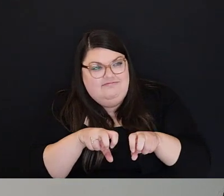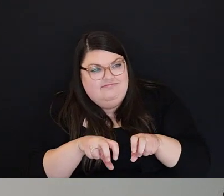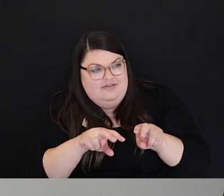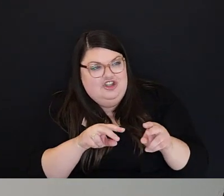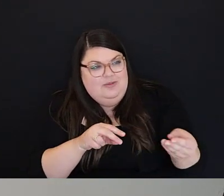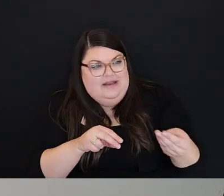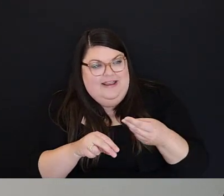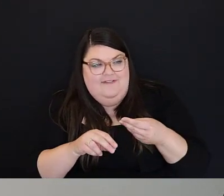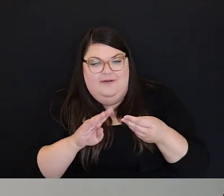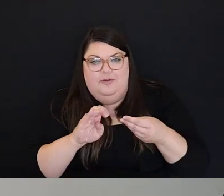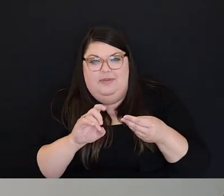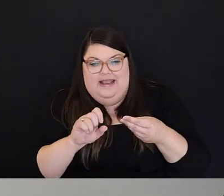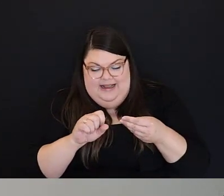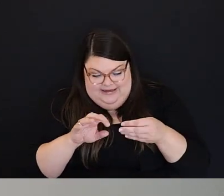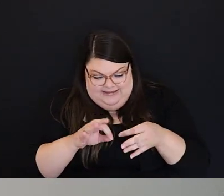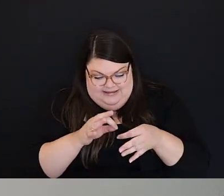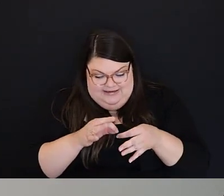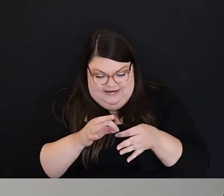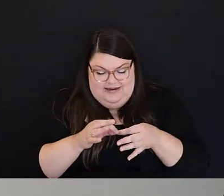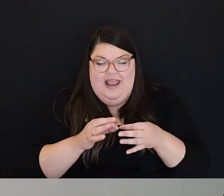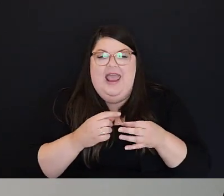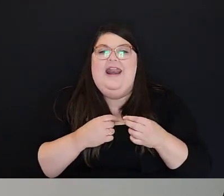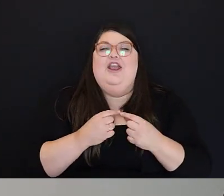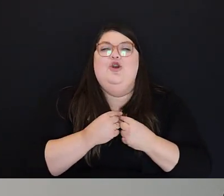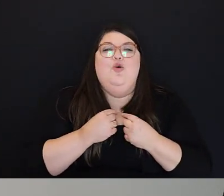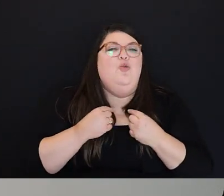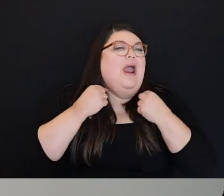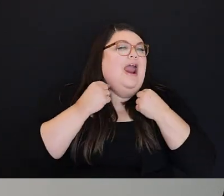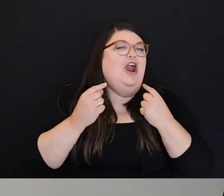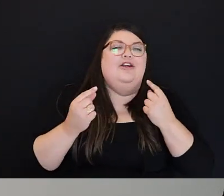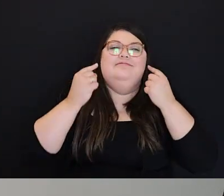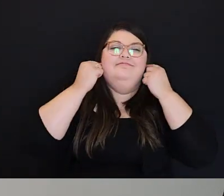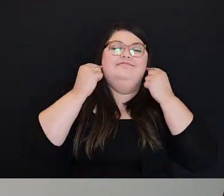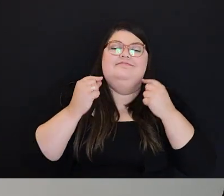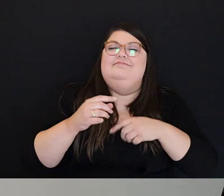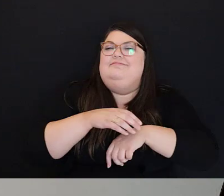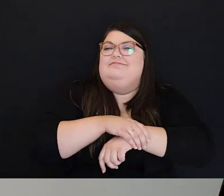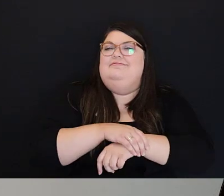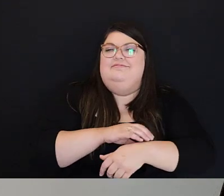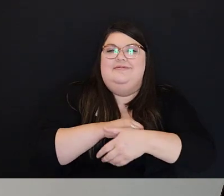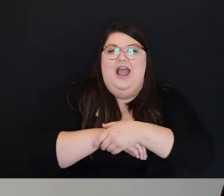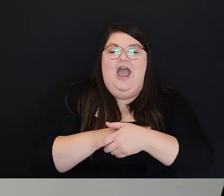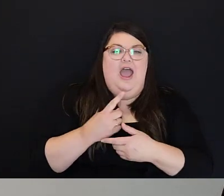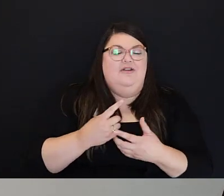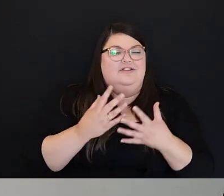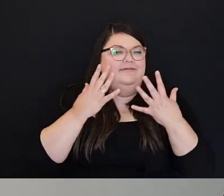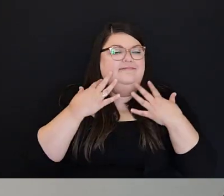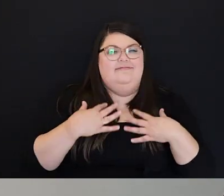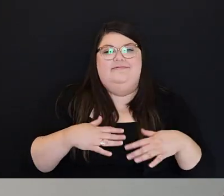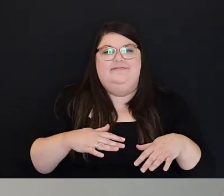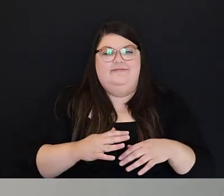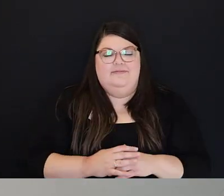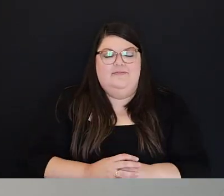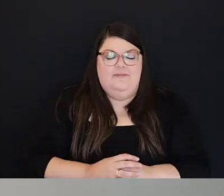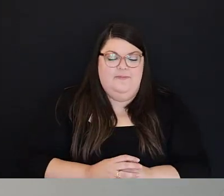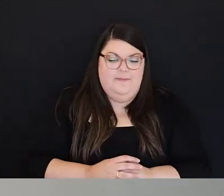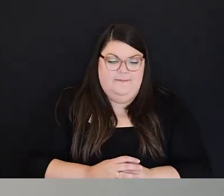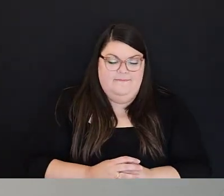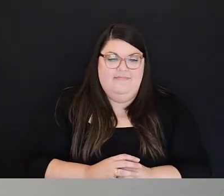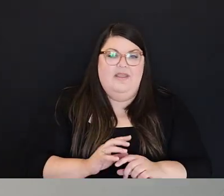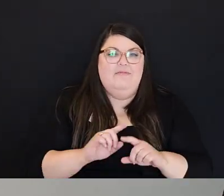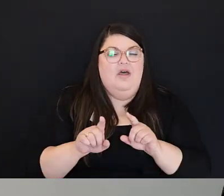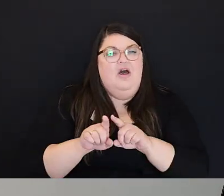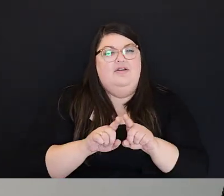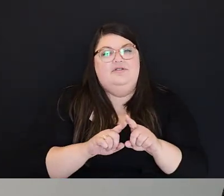me beads, and I would get to wear them, and I would just adorn myself with all of these beads. But also when I started,